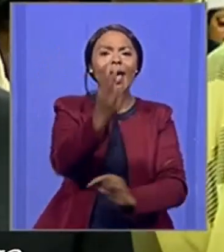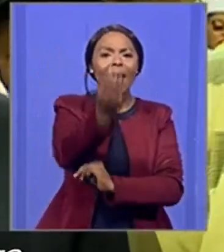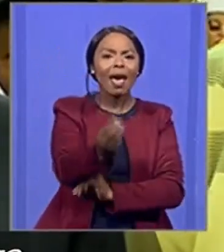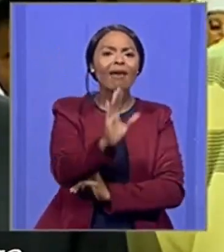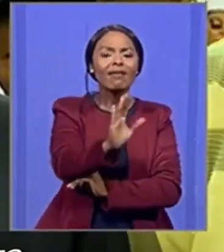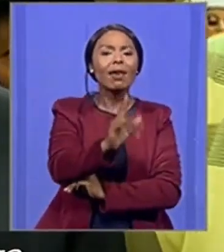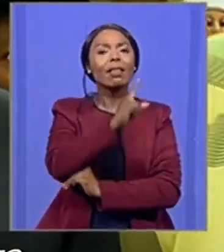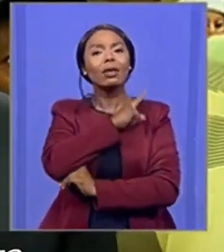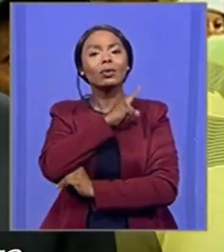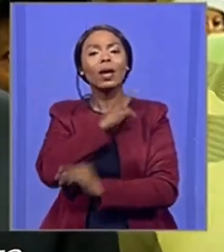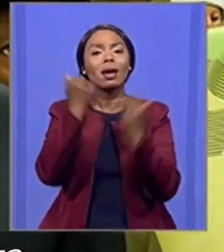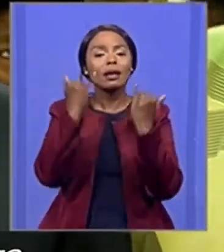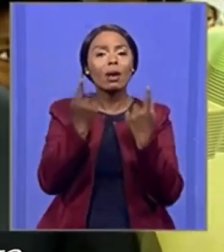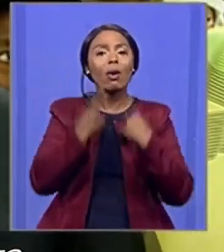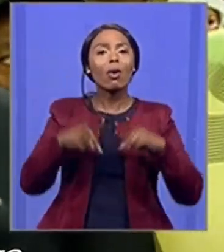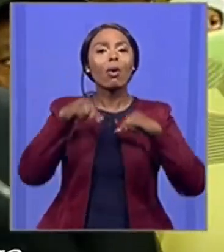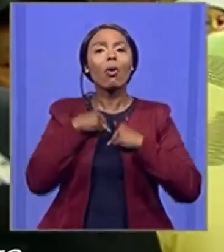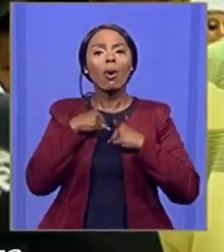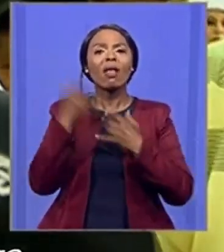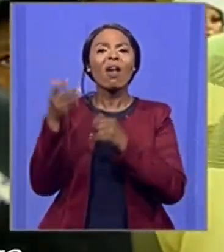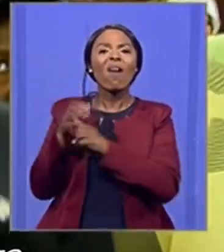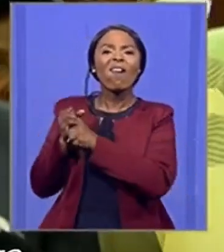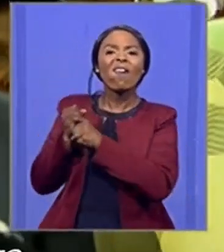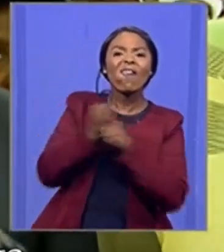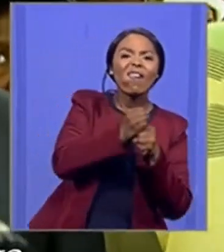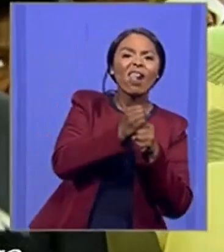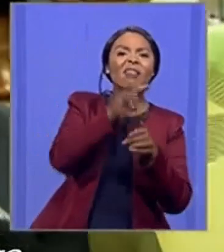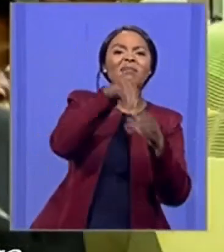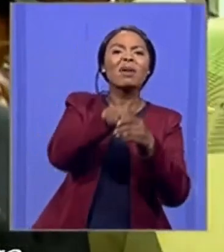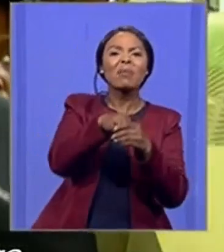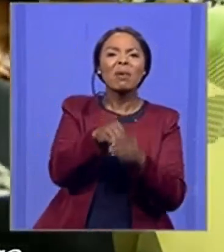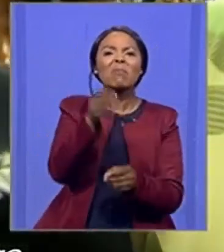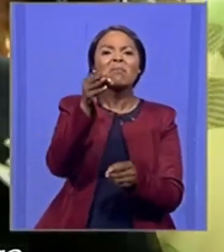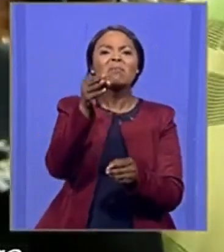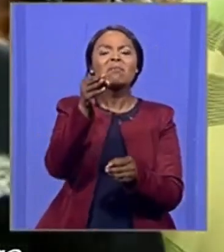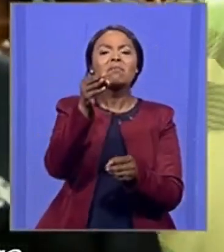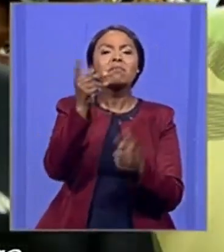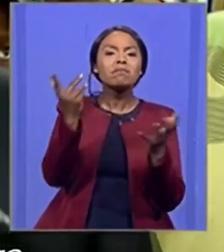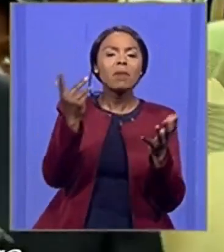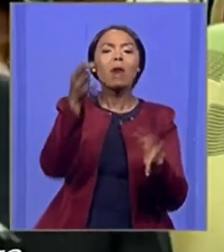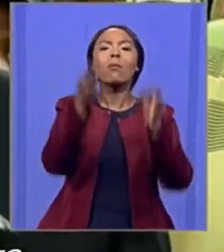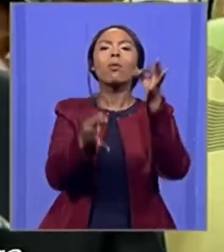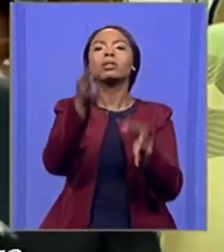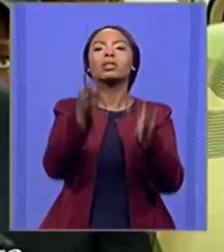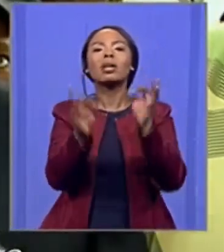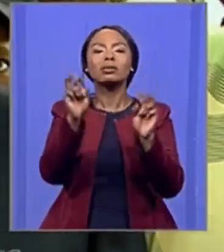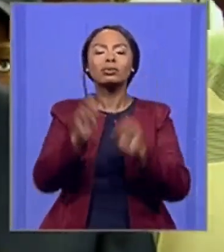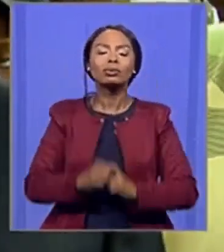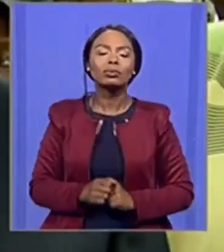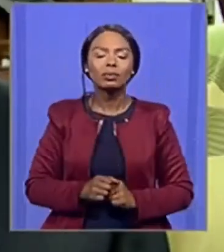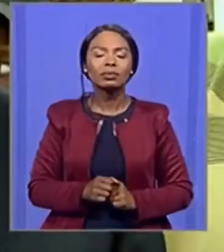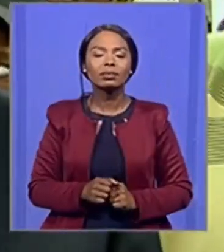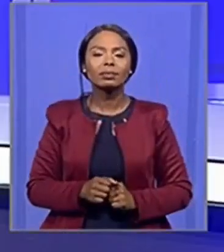why we should not drag them into party political issues.